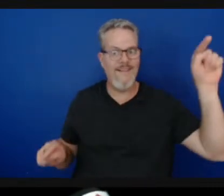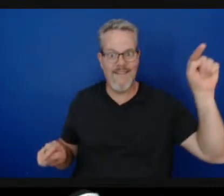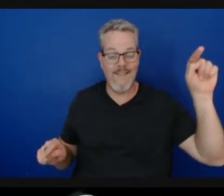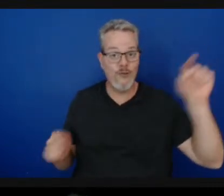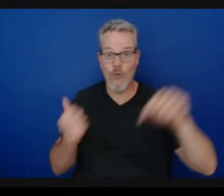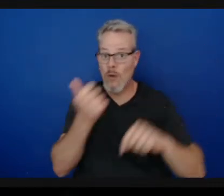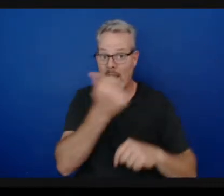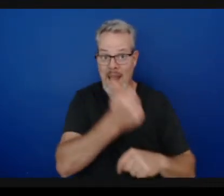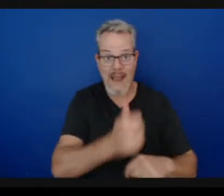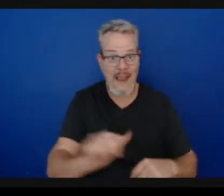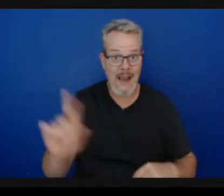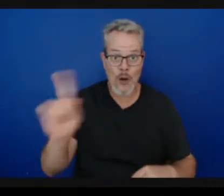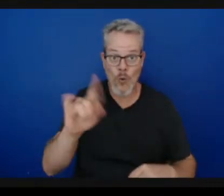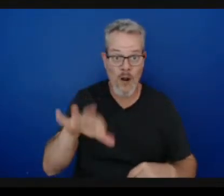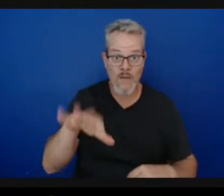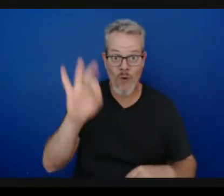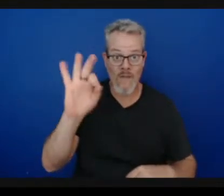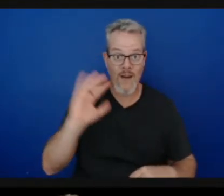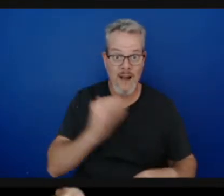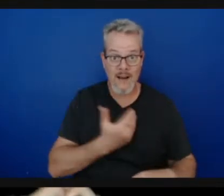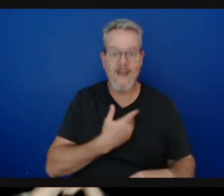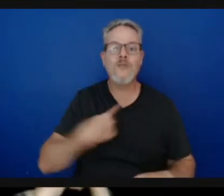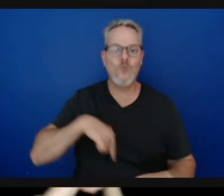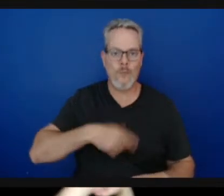to come find us, that's where we'll be.